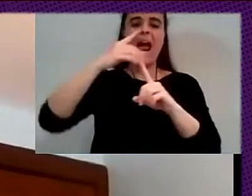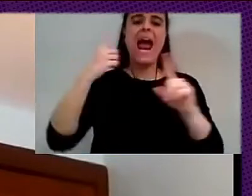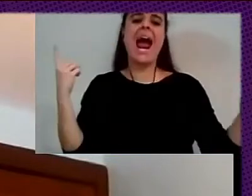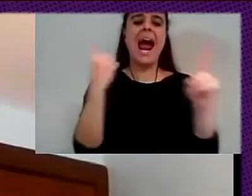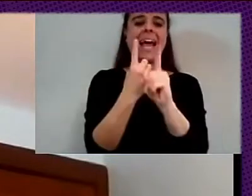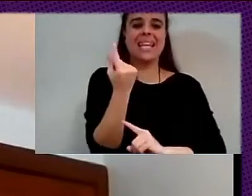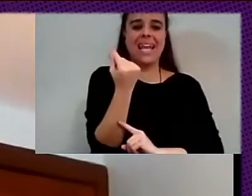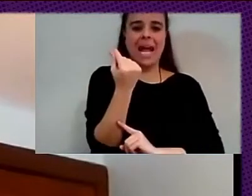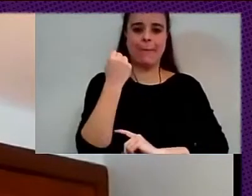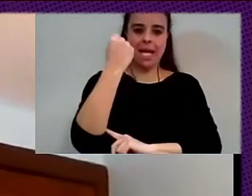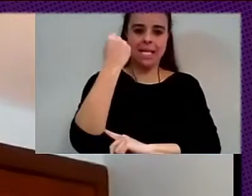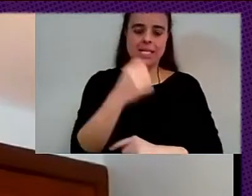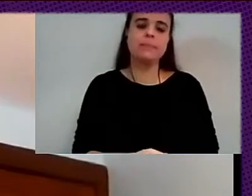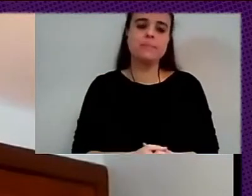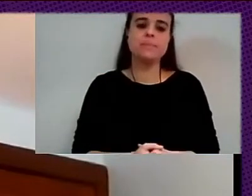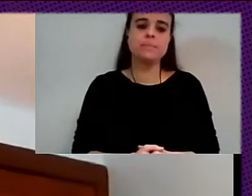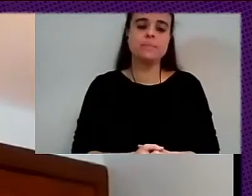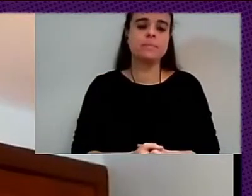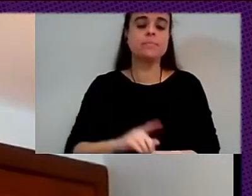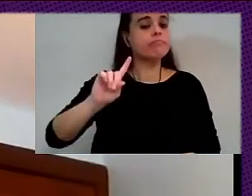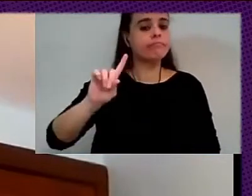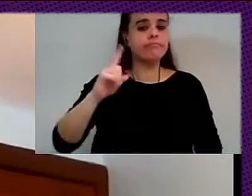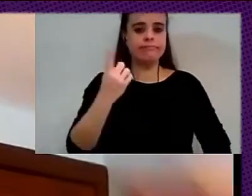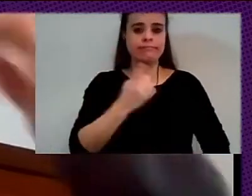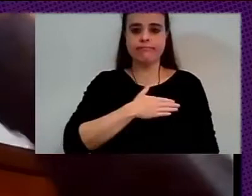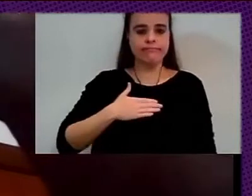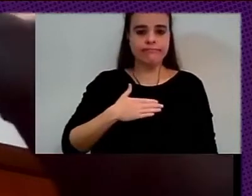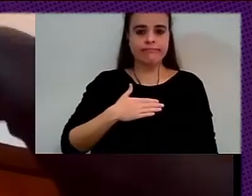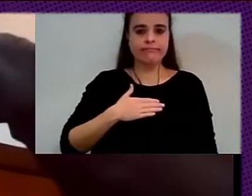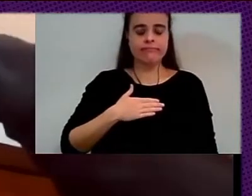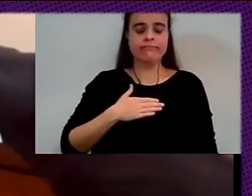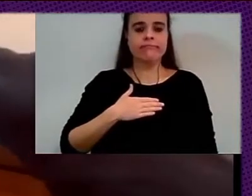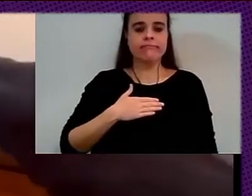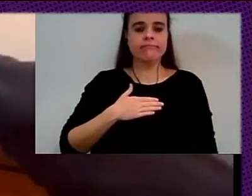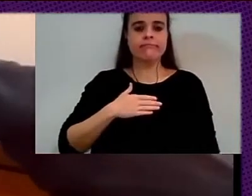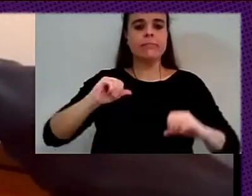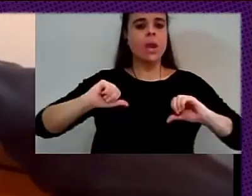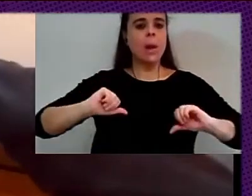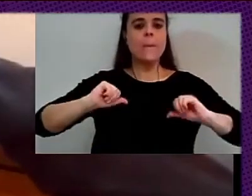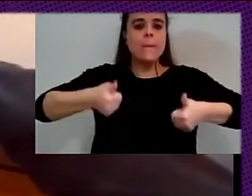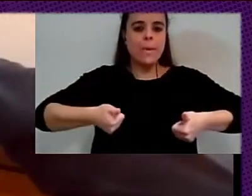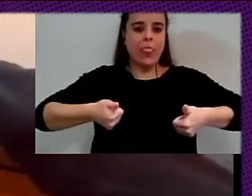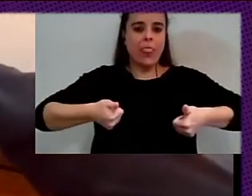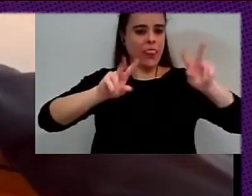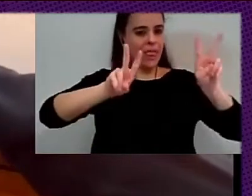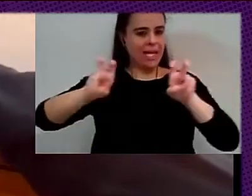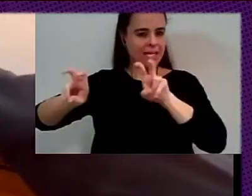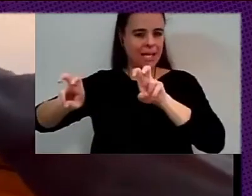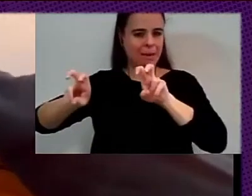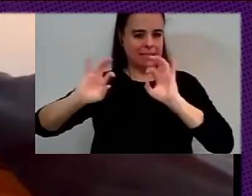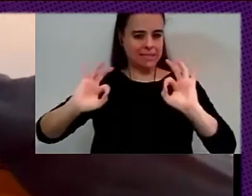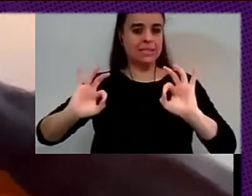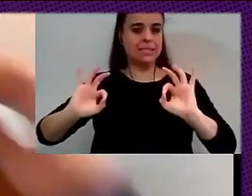Before I get into the content, I just want to kind of give a little background about how I wound up in